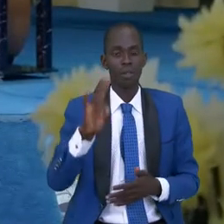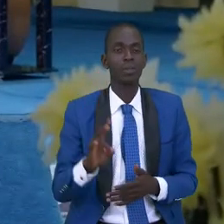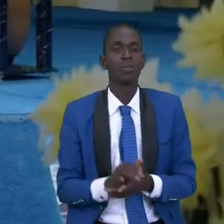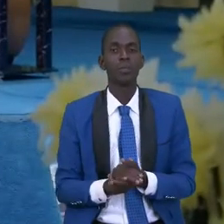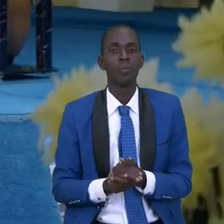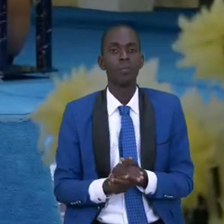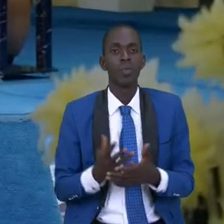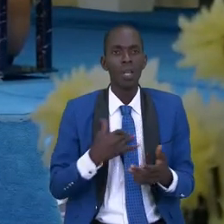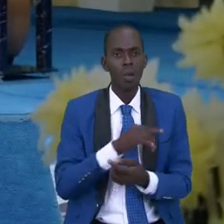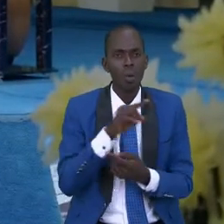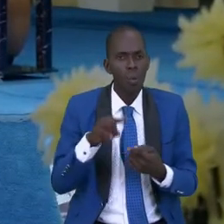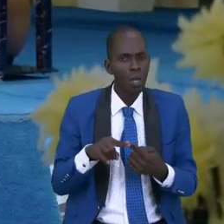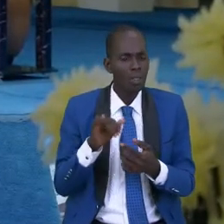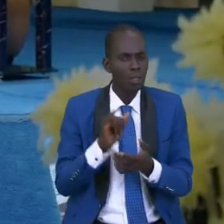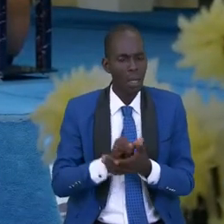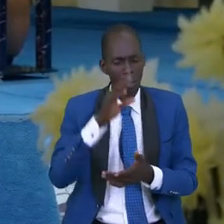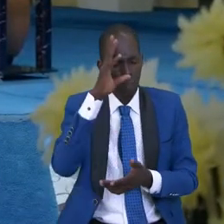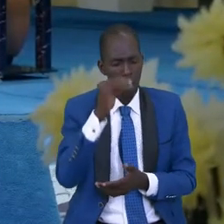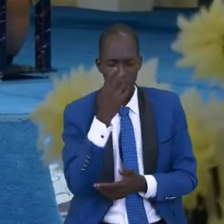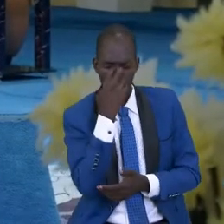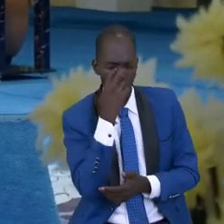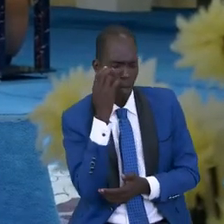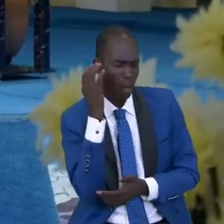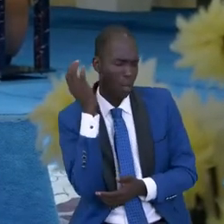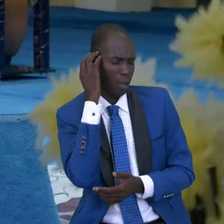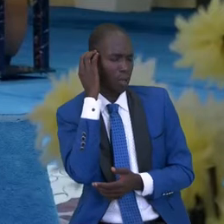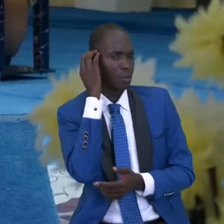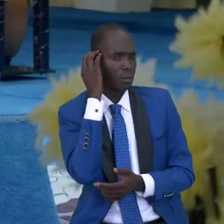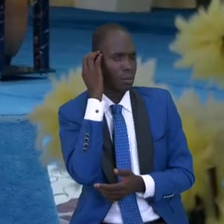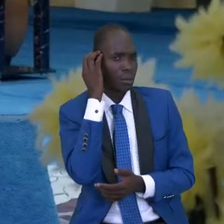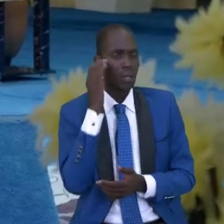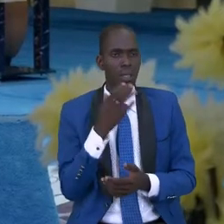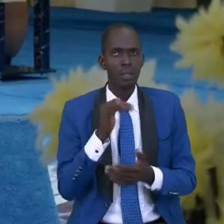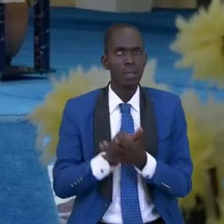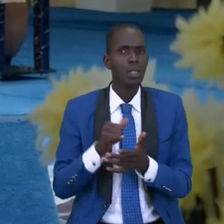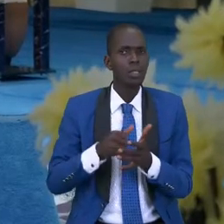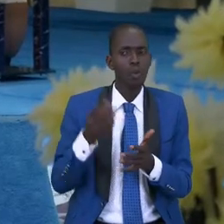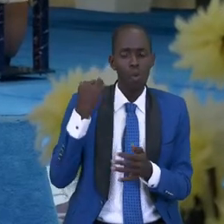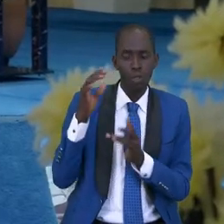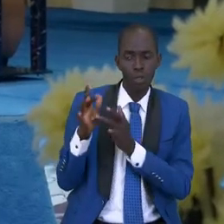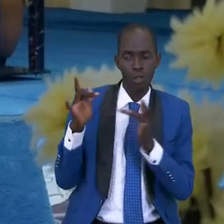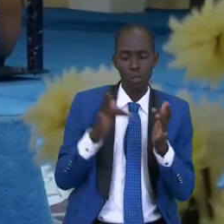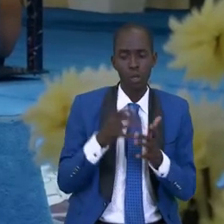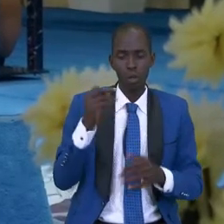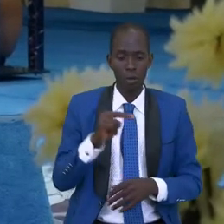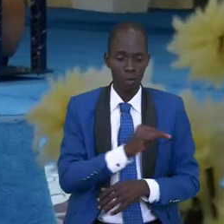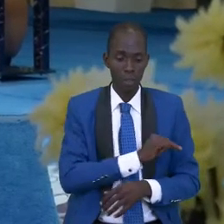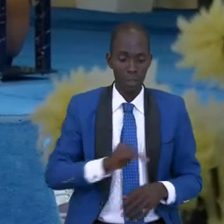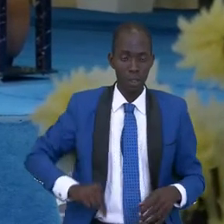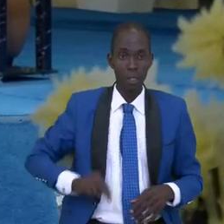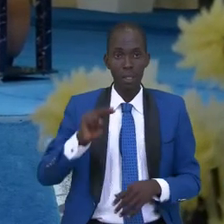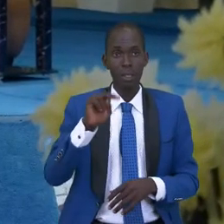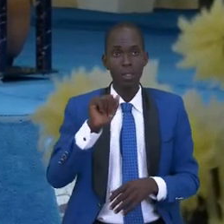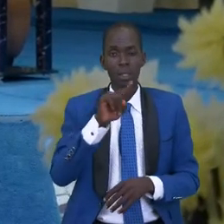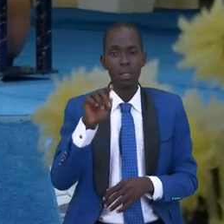verse 47, and when he heard that it was Jesus of Nazareth, then we're